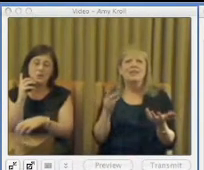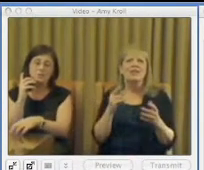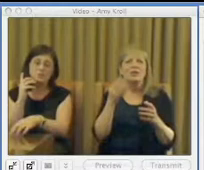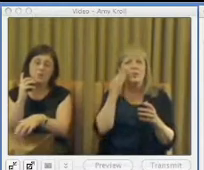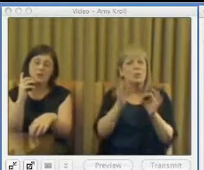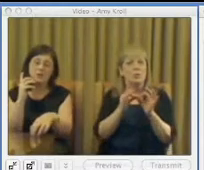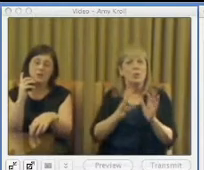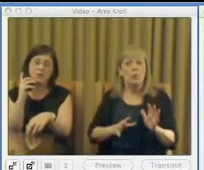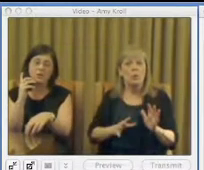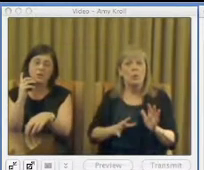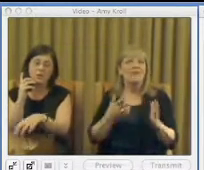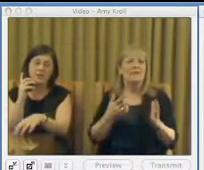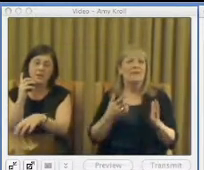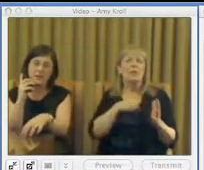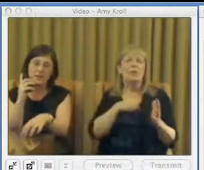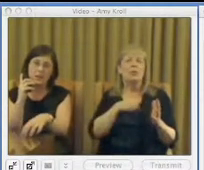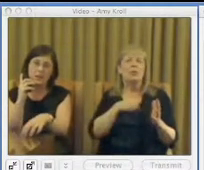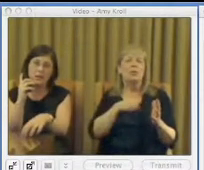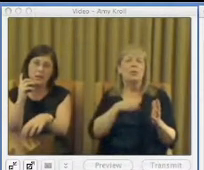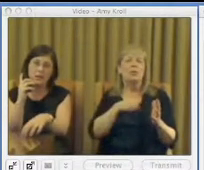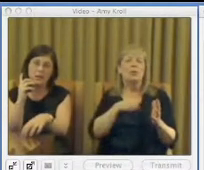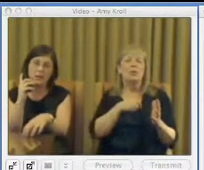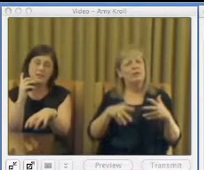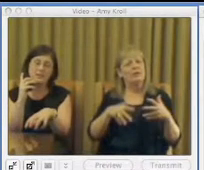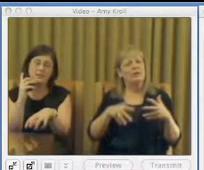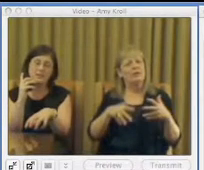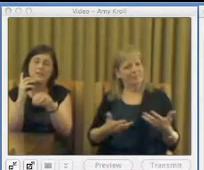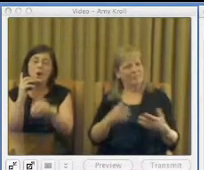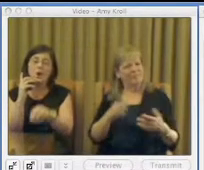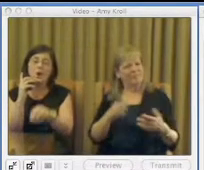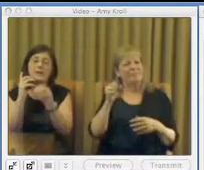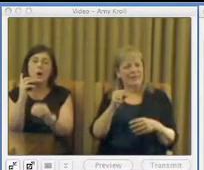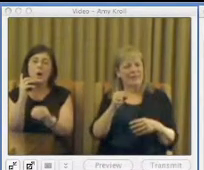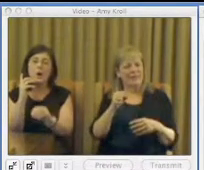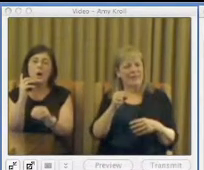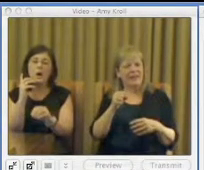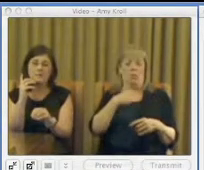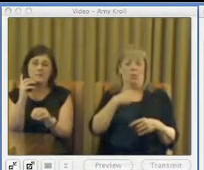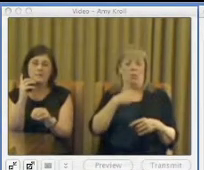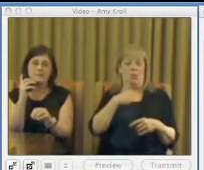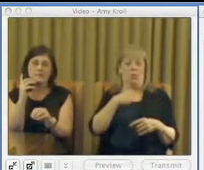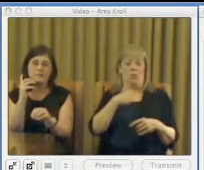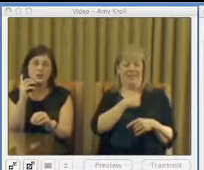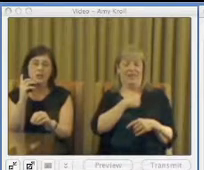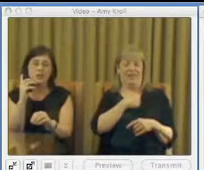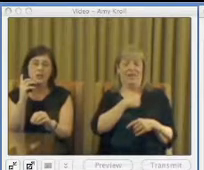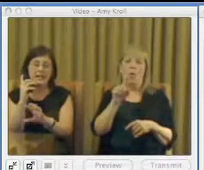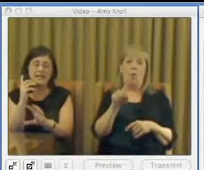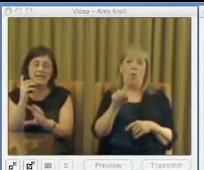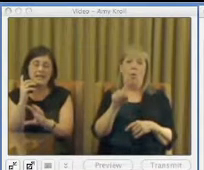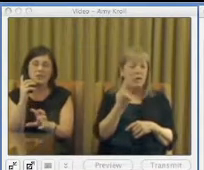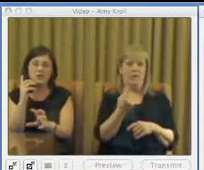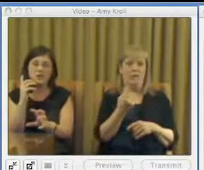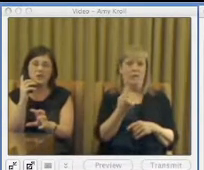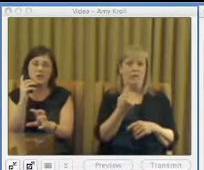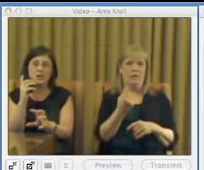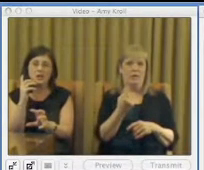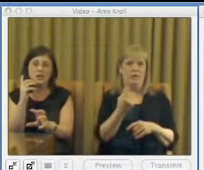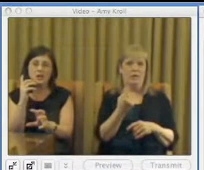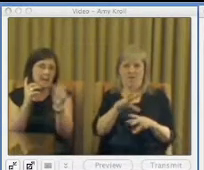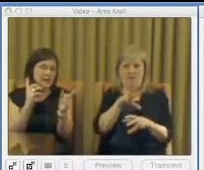And you know, the thing is, as interpreters, what we often acknowledge is that we're the only